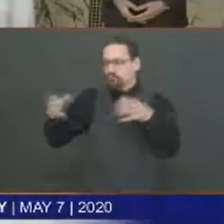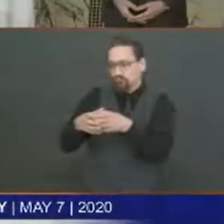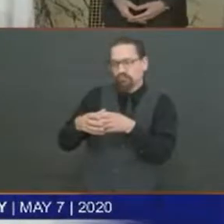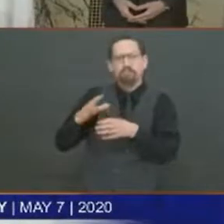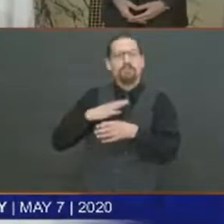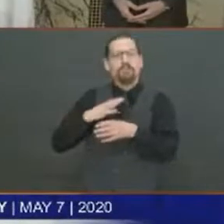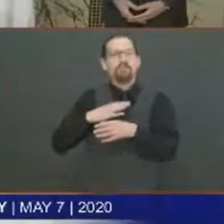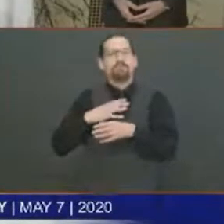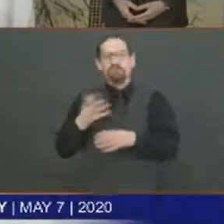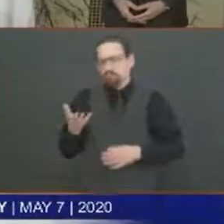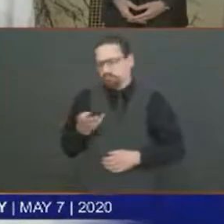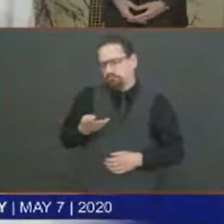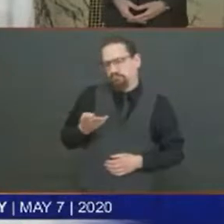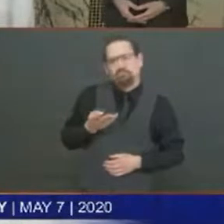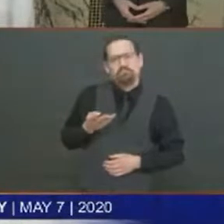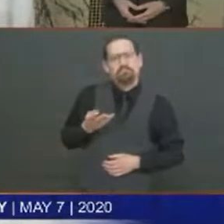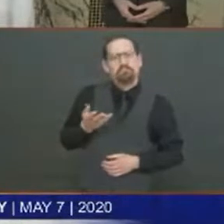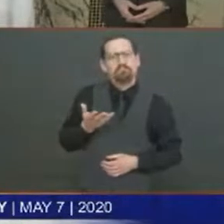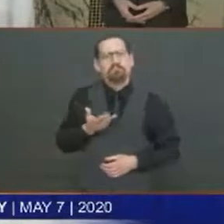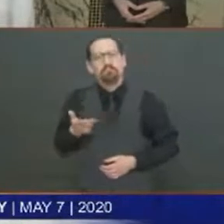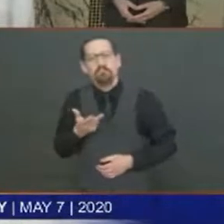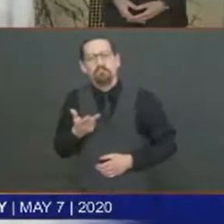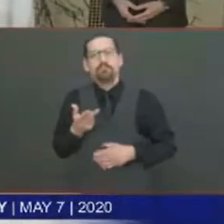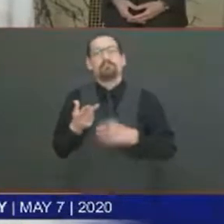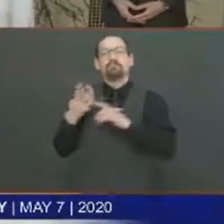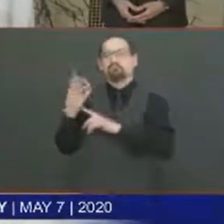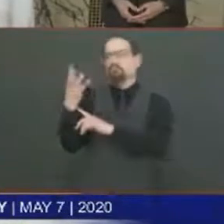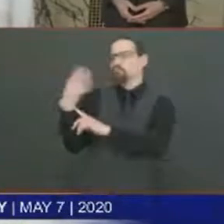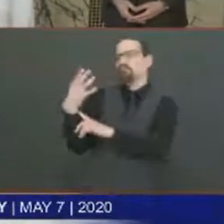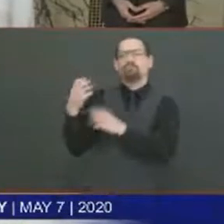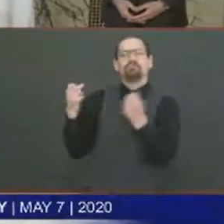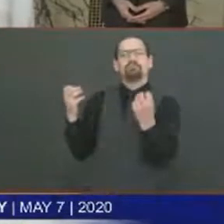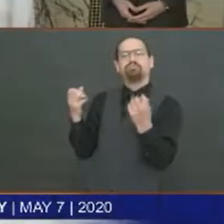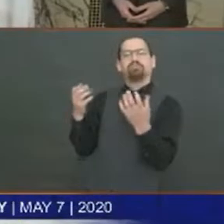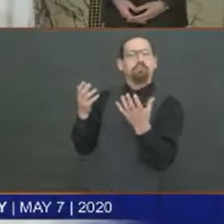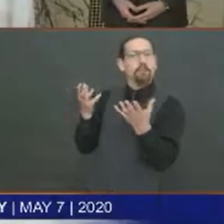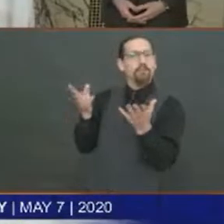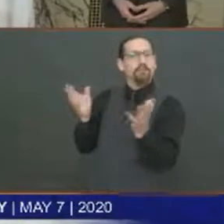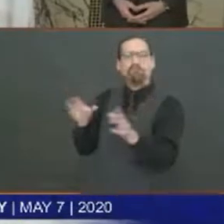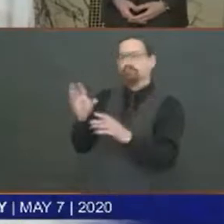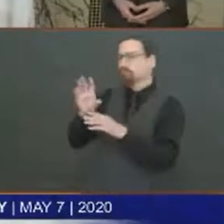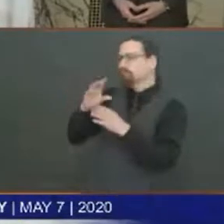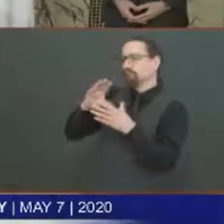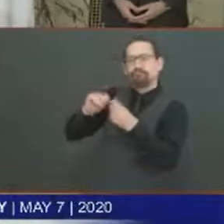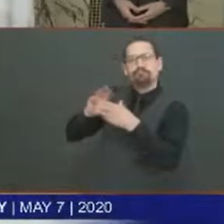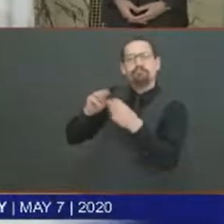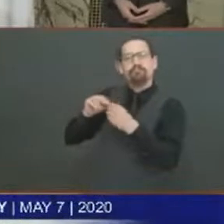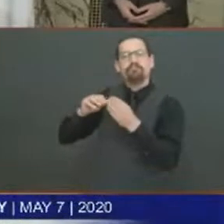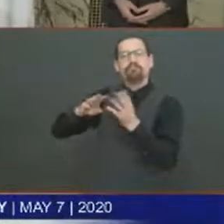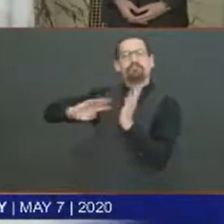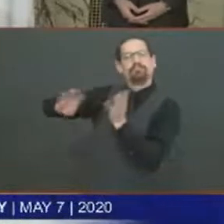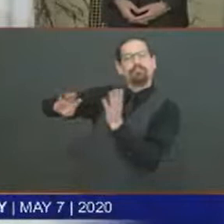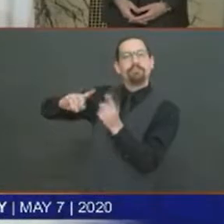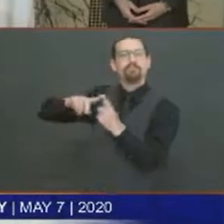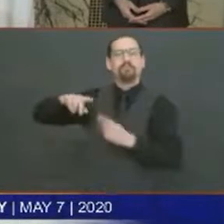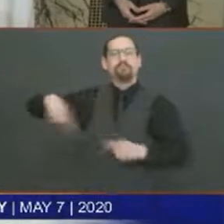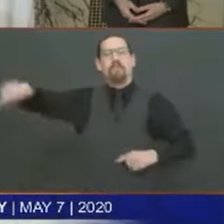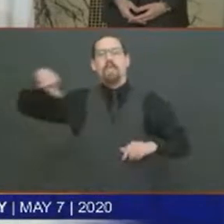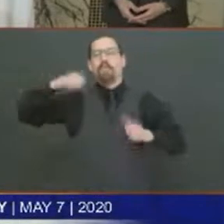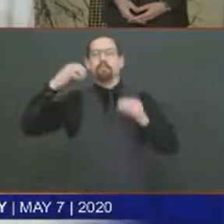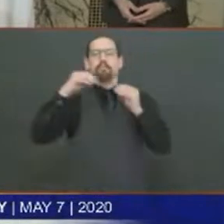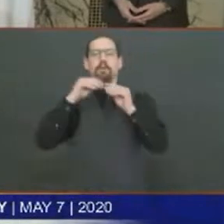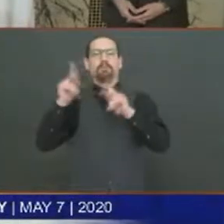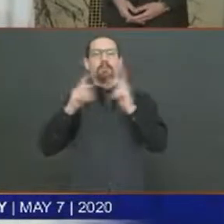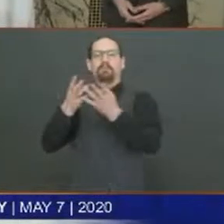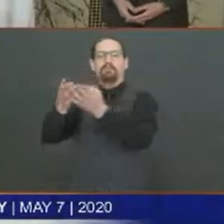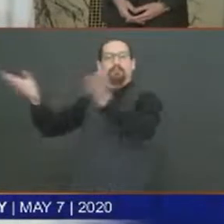couple of people and a videographer, and then stream that service, that's perfectly acceptable. And we've had that request from a